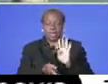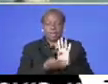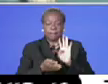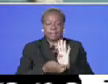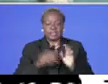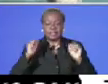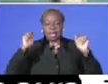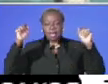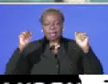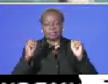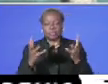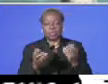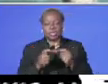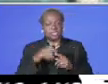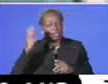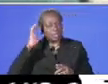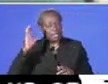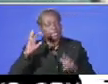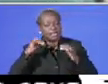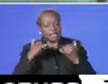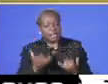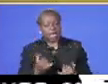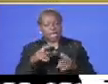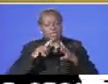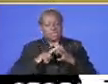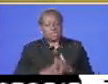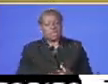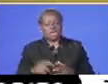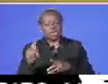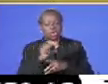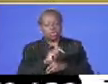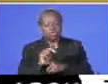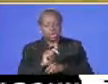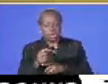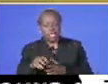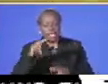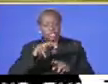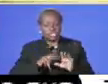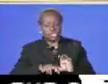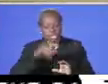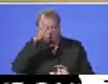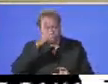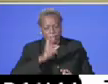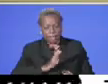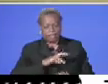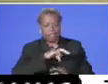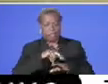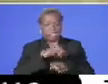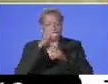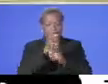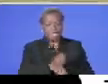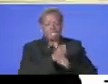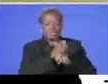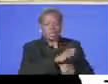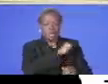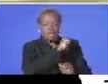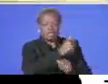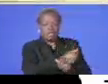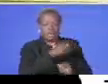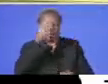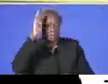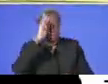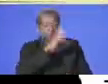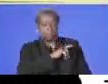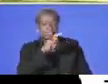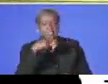hear. They can now resume training. Chairman of the National Sports Authority, Braden Rogers, however, indicating that